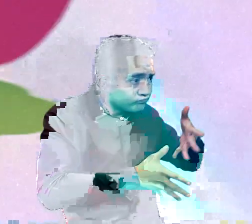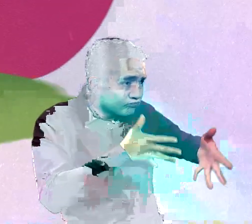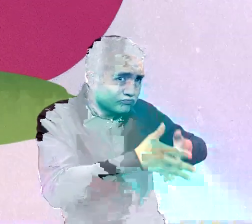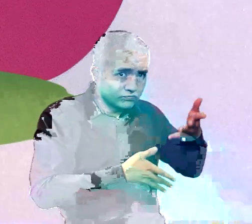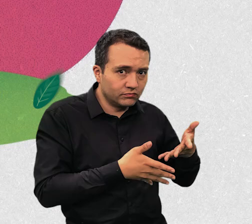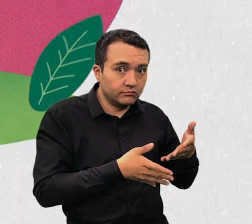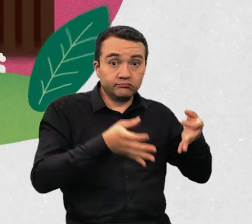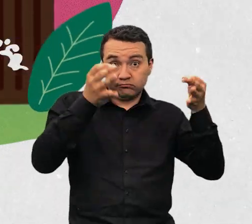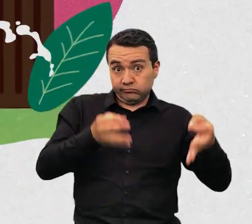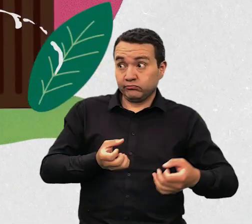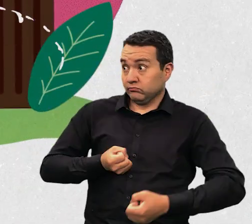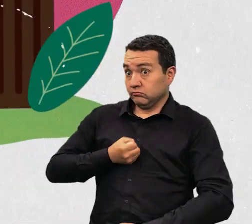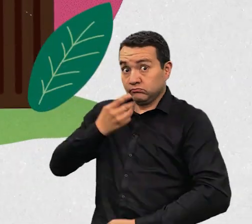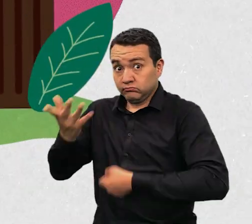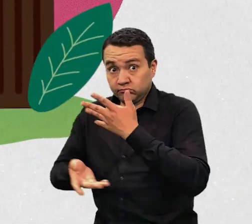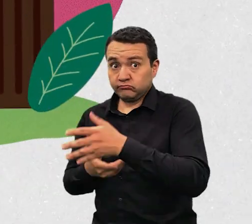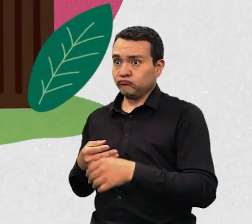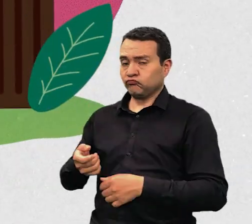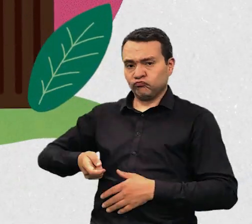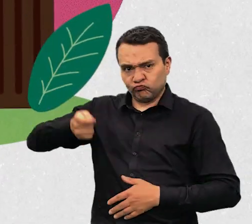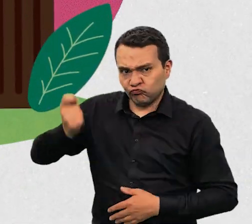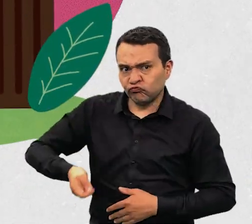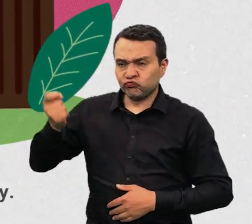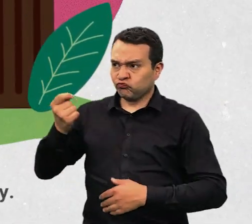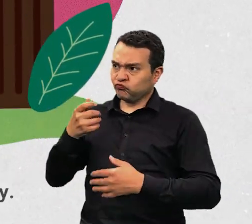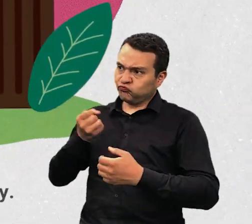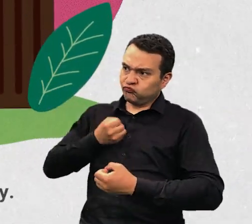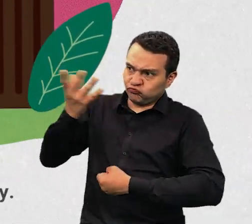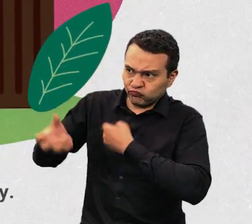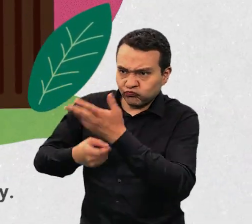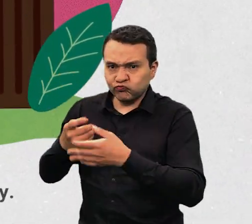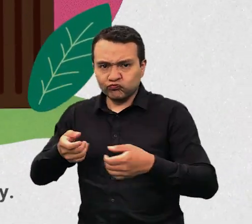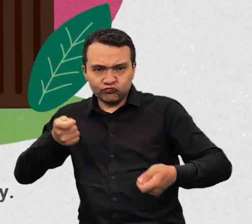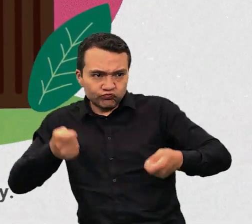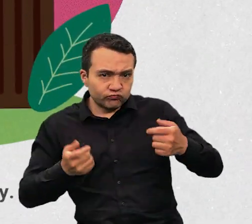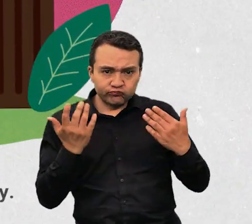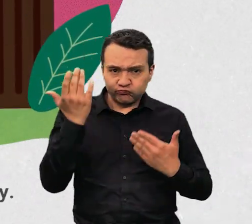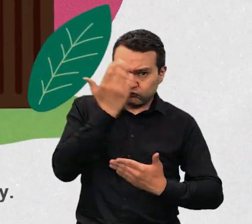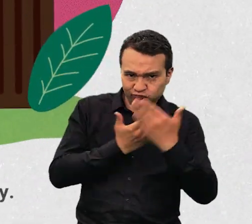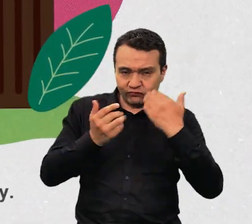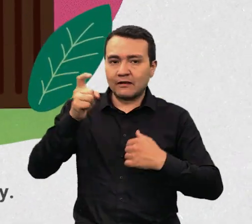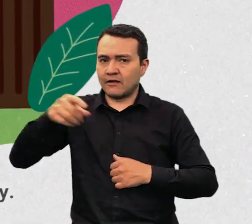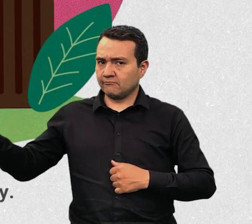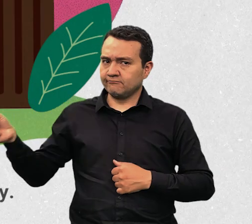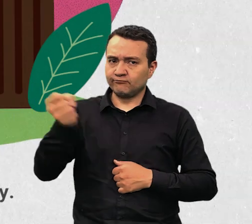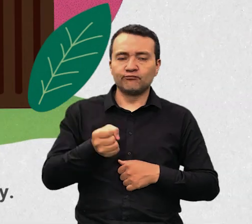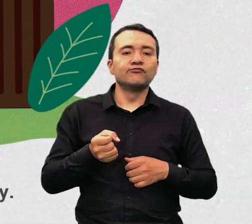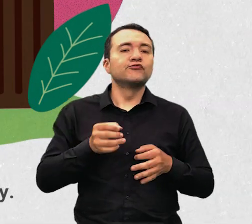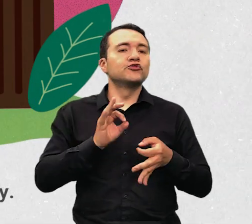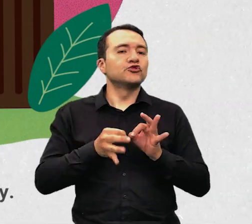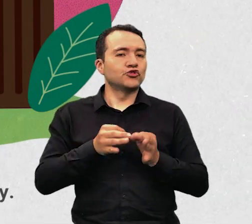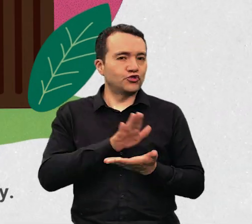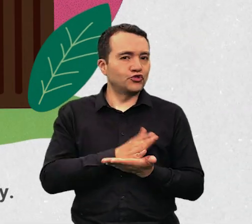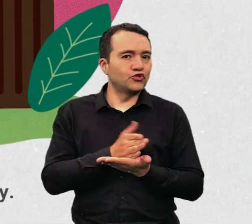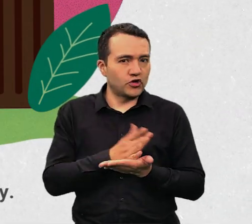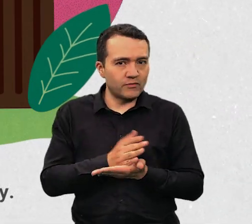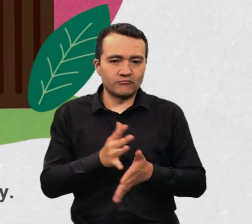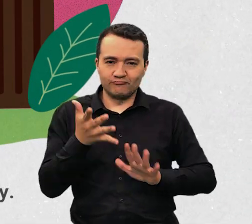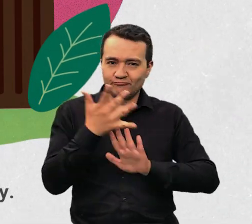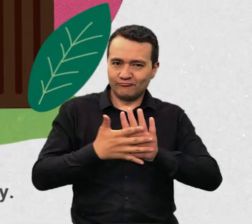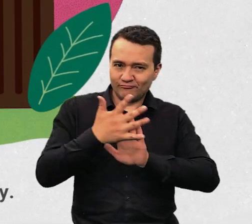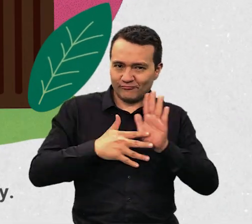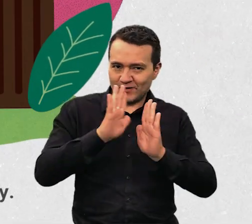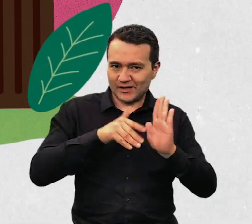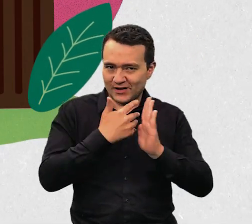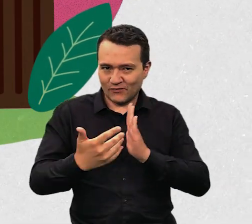For judicial proceedings, such as a statement or a hearing, the judiciary must have professional sign language interpreters from the respective